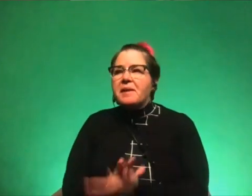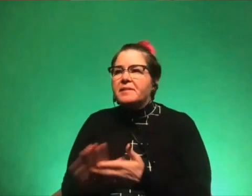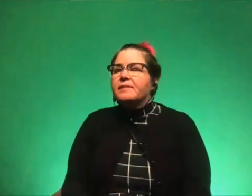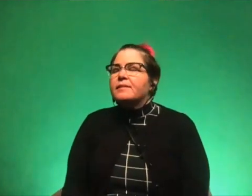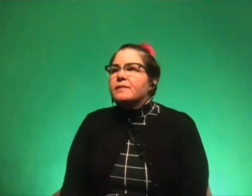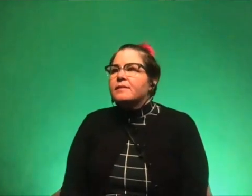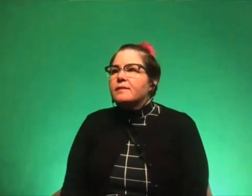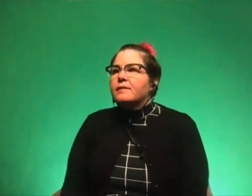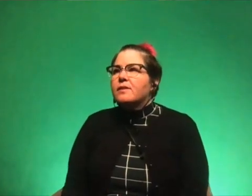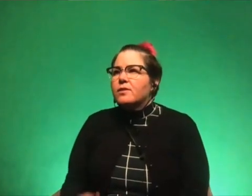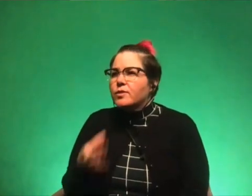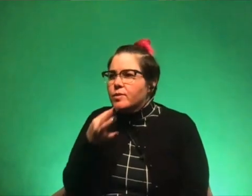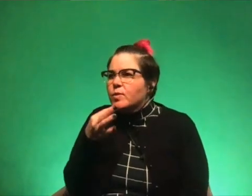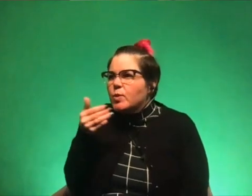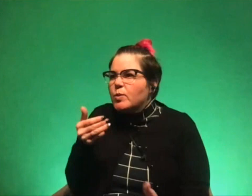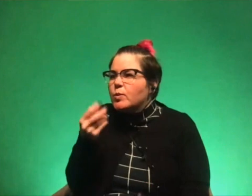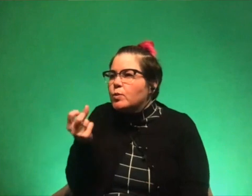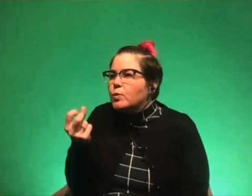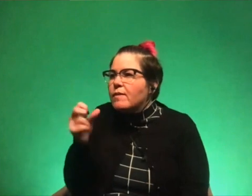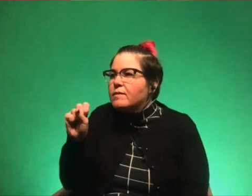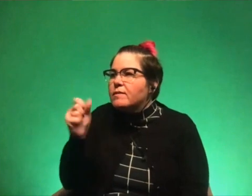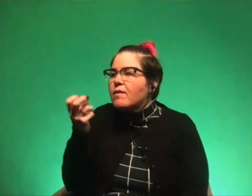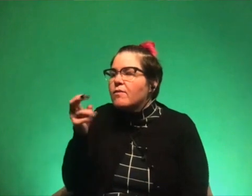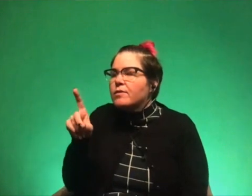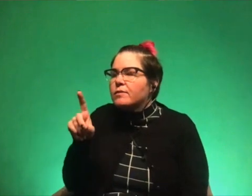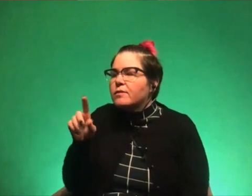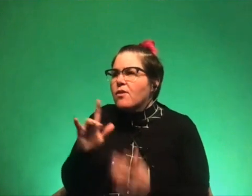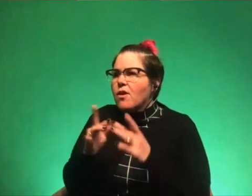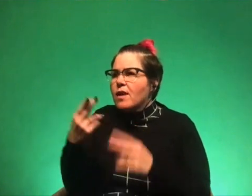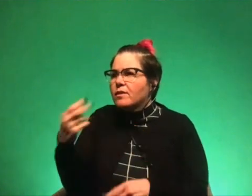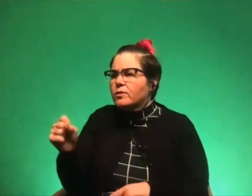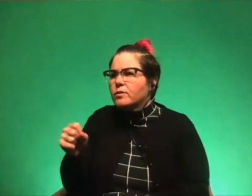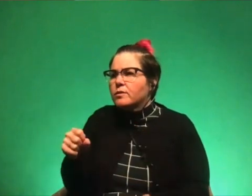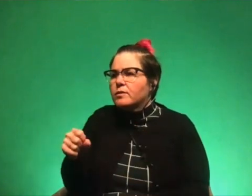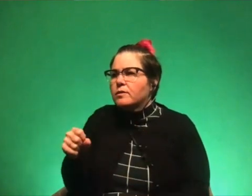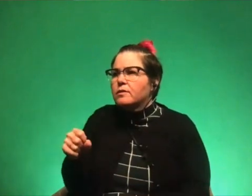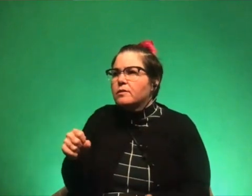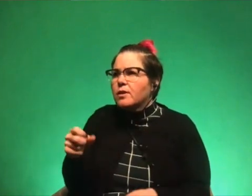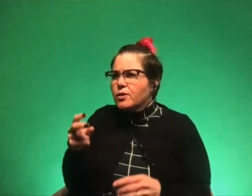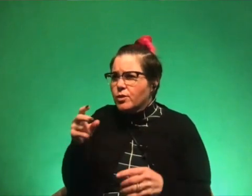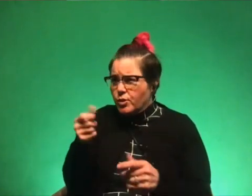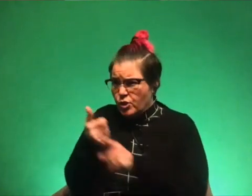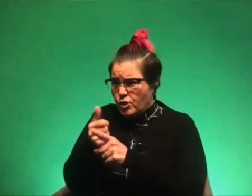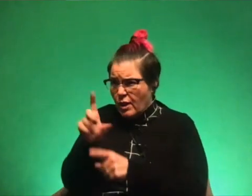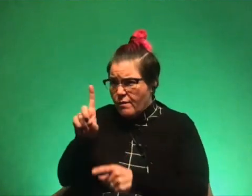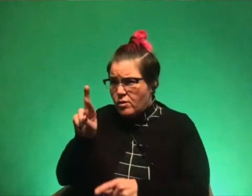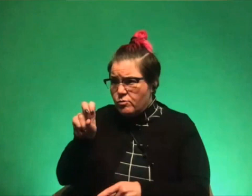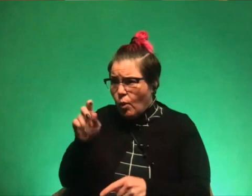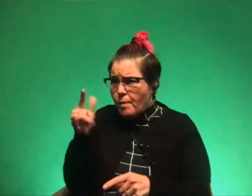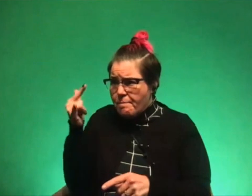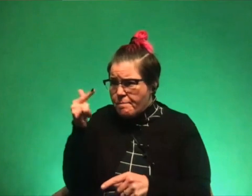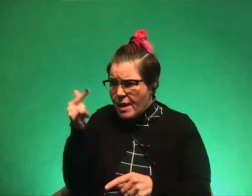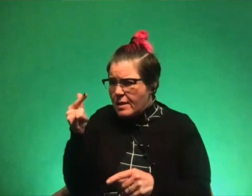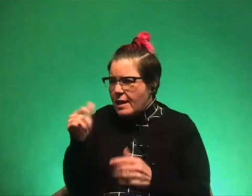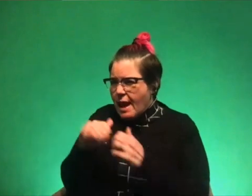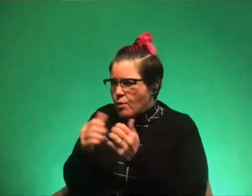see. Almost 12 Stanford Online High School. I read that you are also a drone pilot. How did you learn and how do you use this